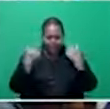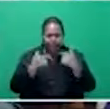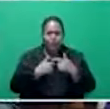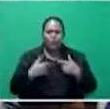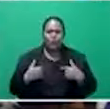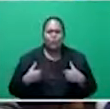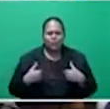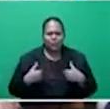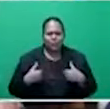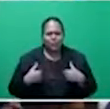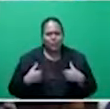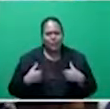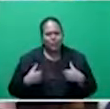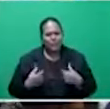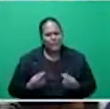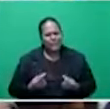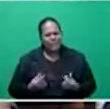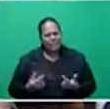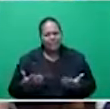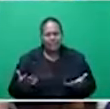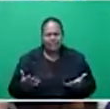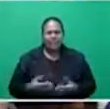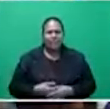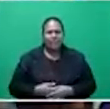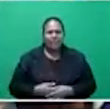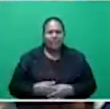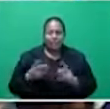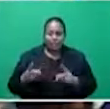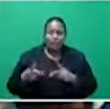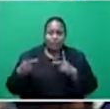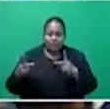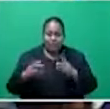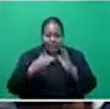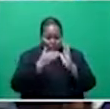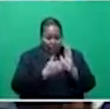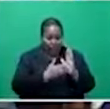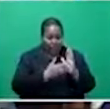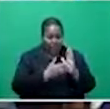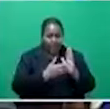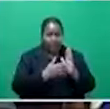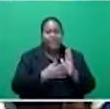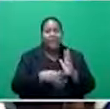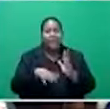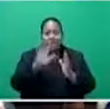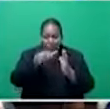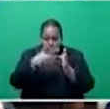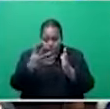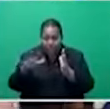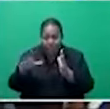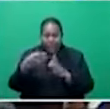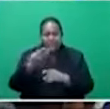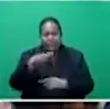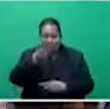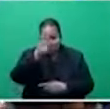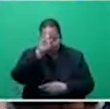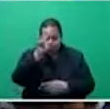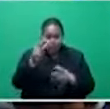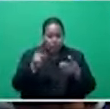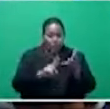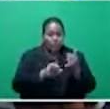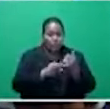proposition. The chair of the Audit and Risk Committee of USP raised a number of anomalies. The